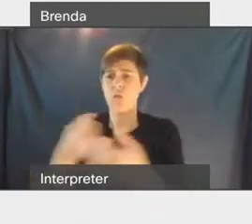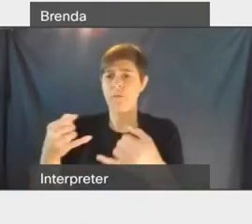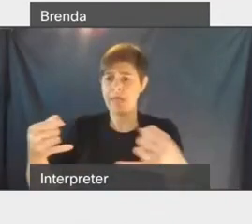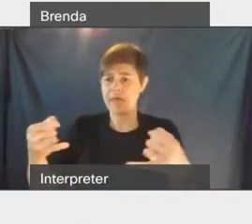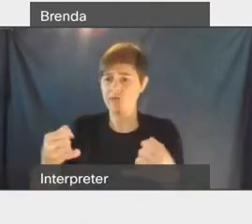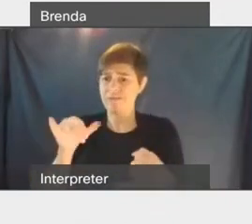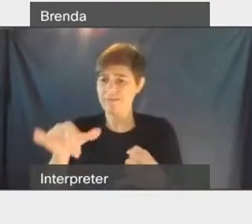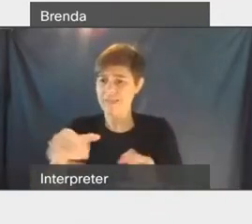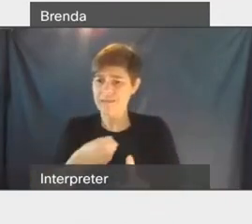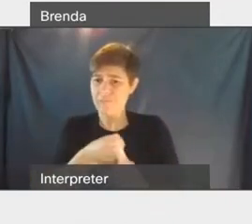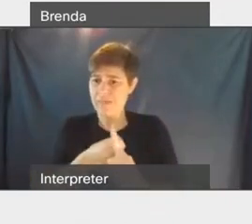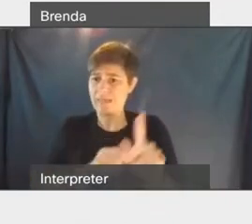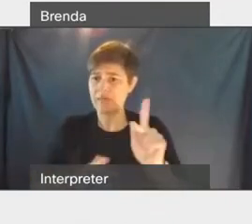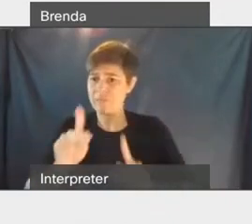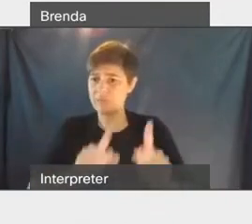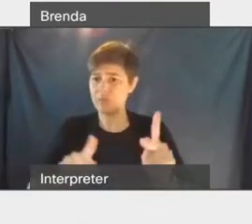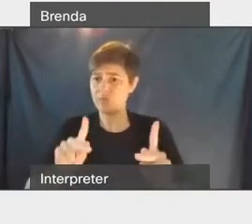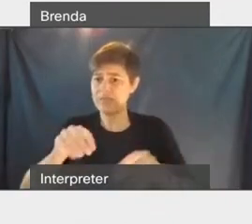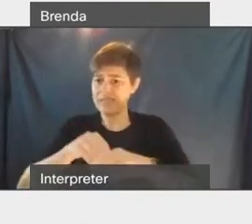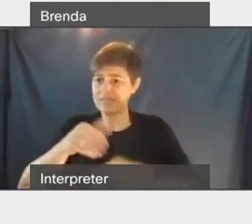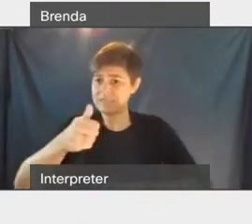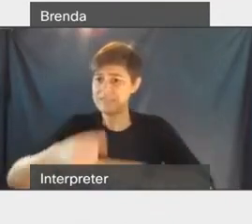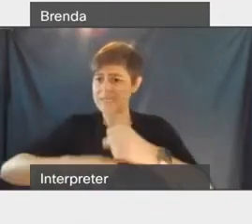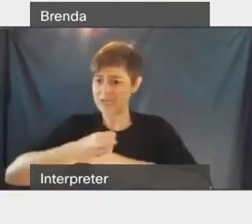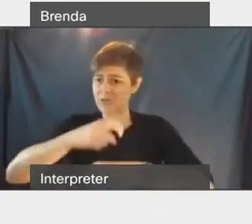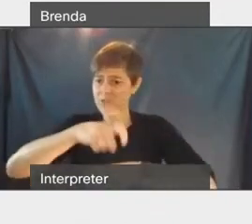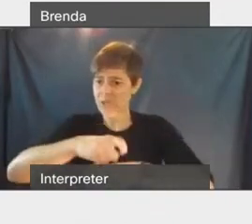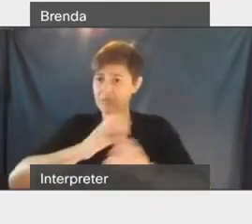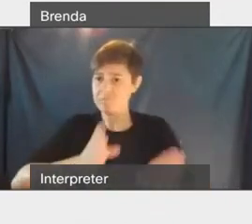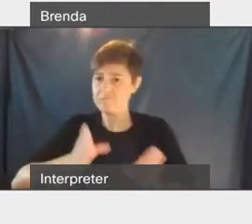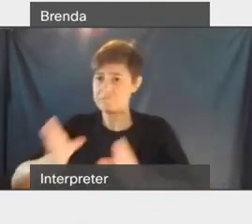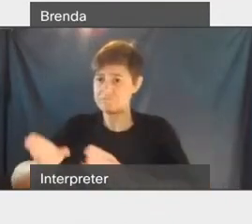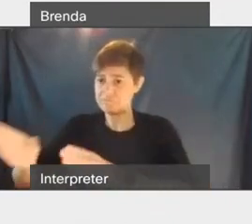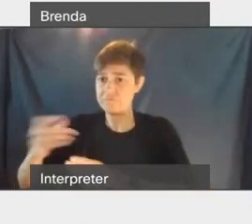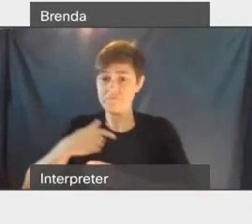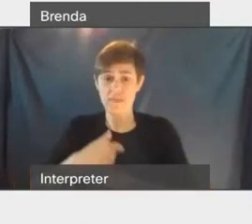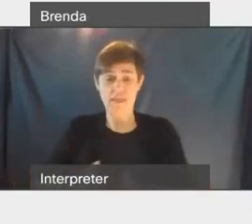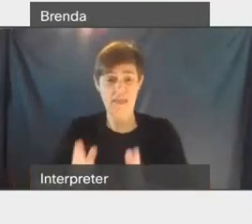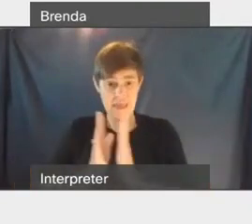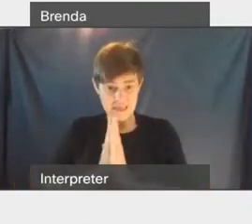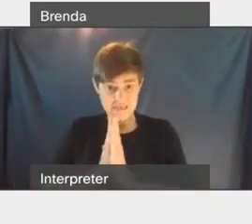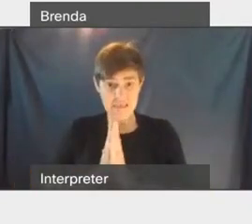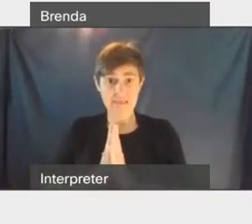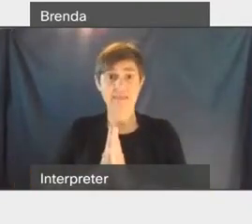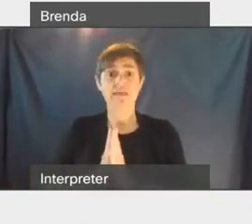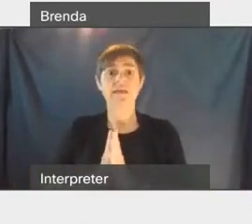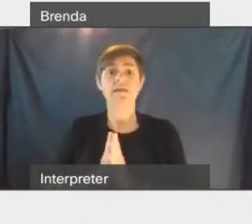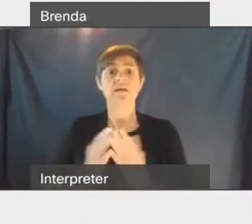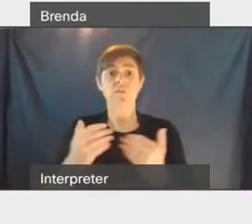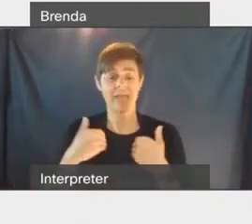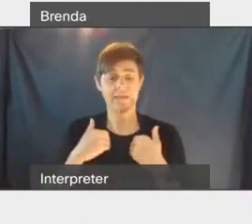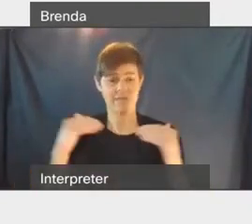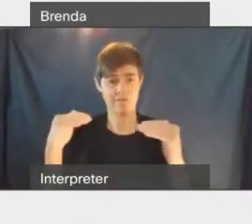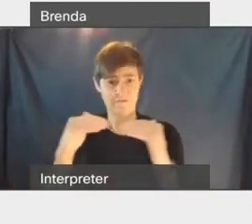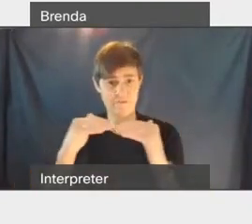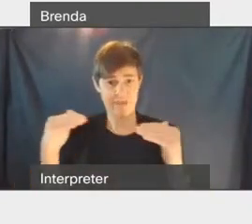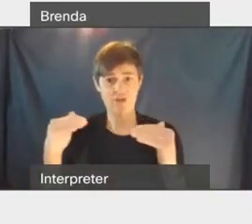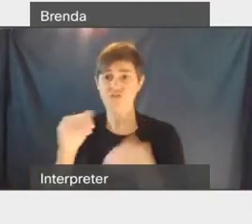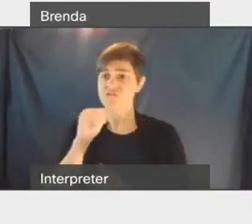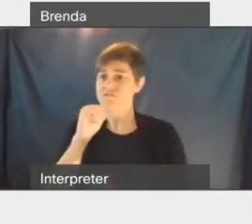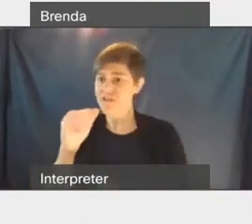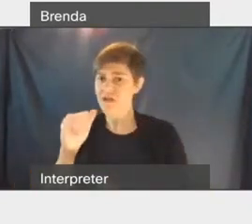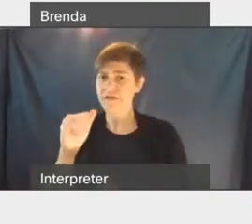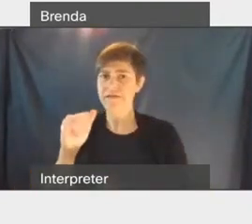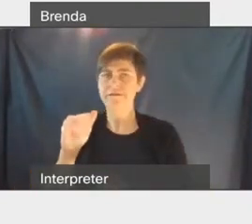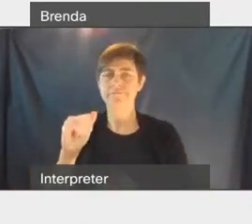impact individuals during a 10-year period. I am asking that we need a fair and nonpartisan process when